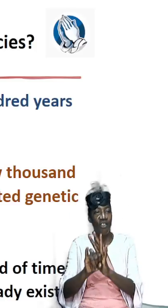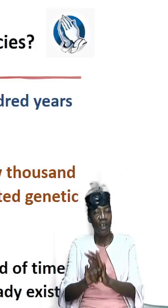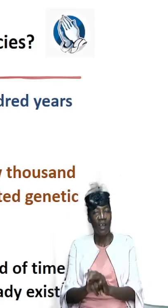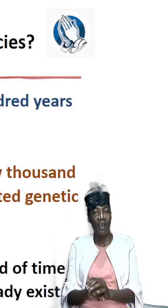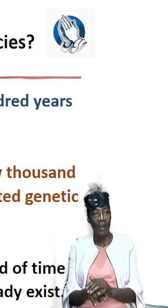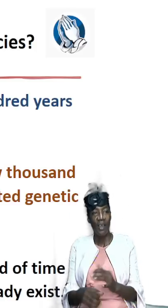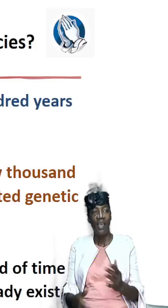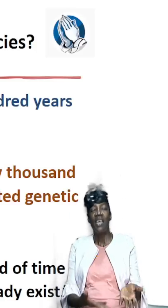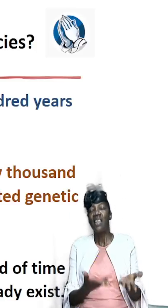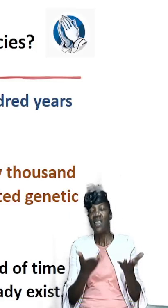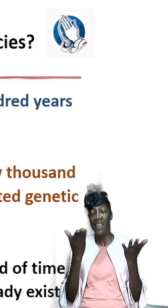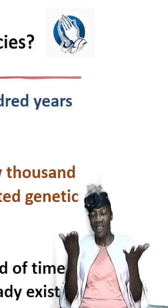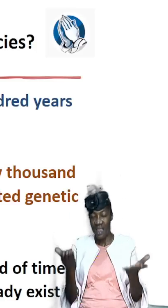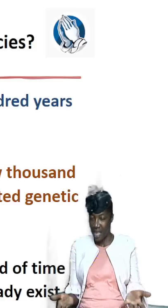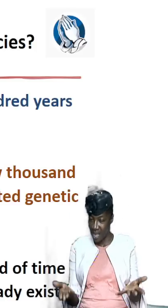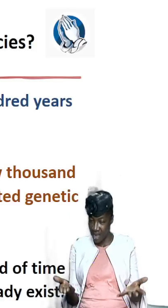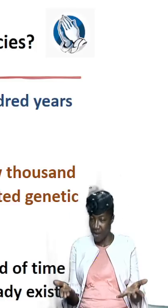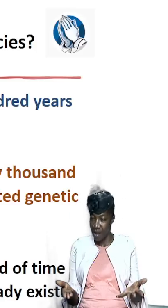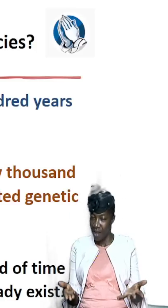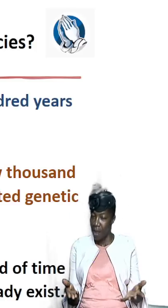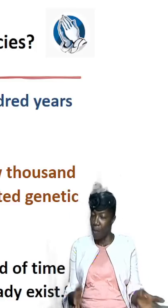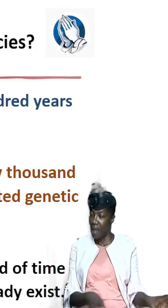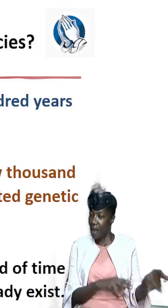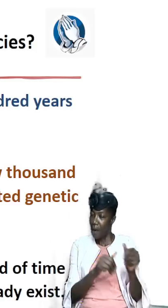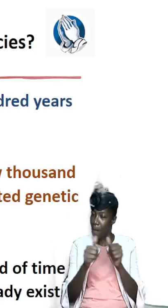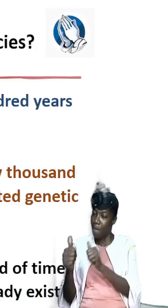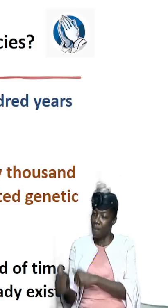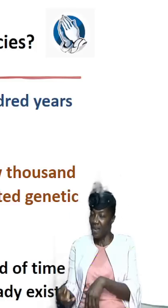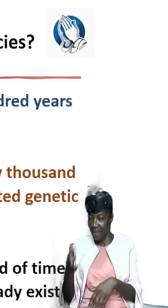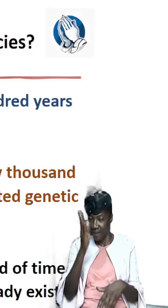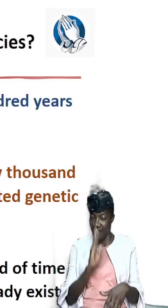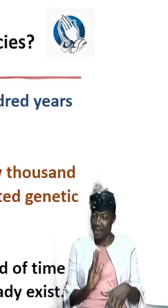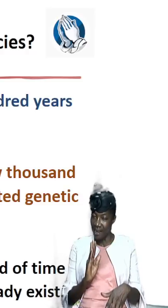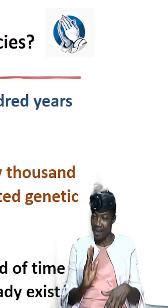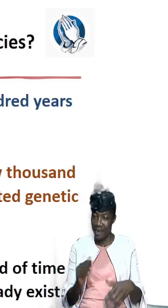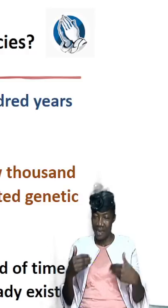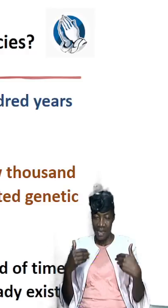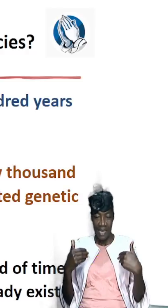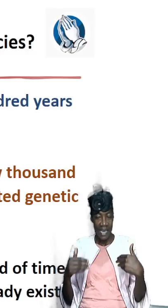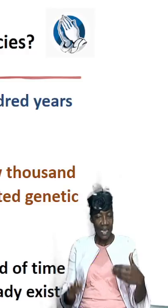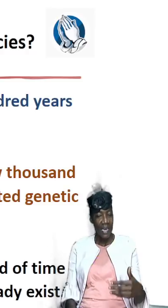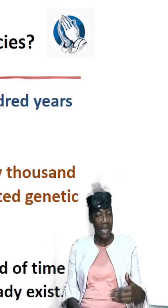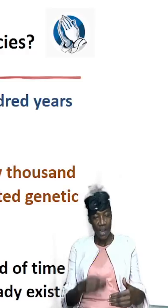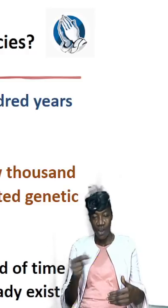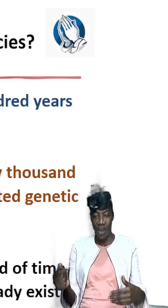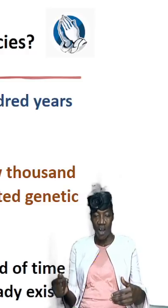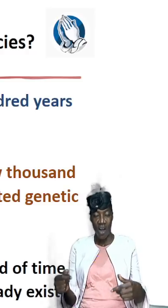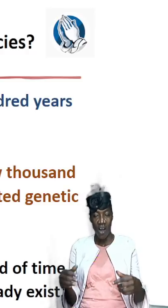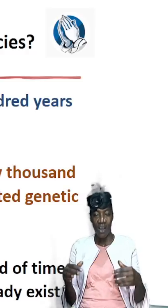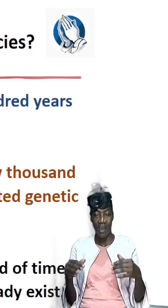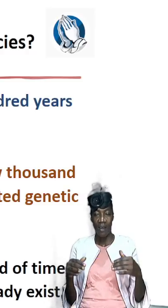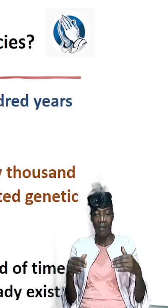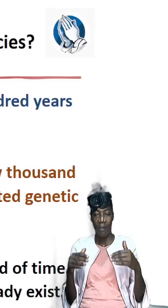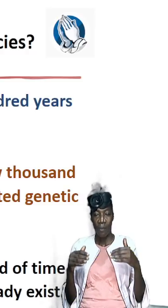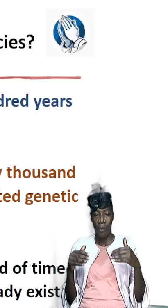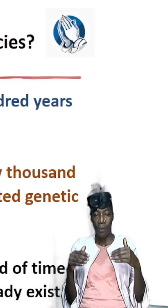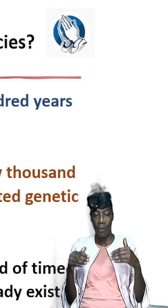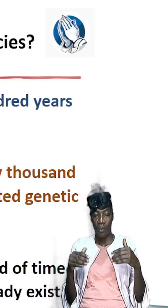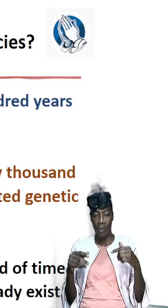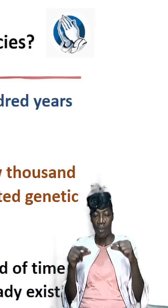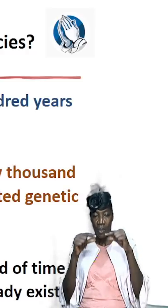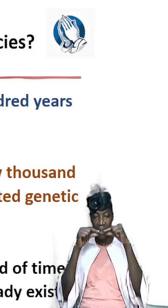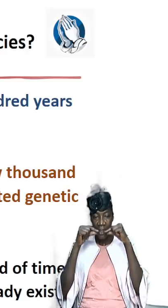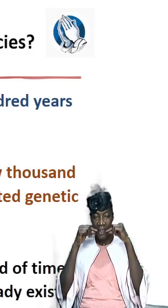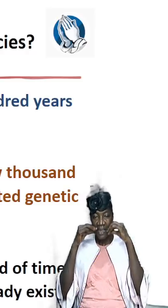it was placed there by Almighty God, both in the dog kind, the cat kind, the human kind. It was